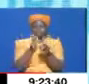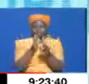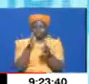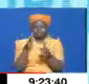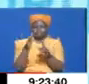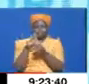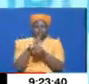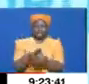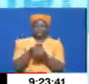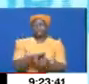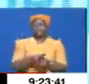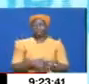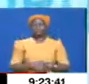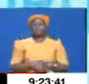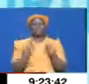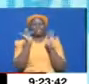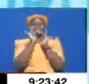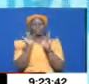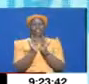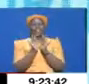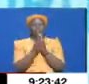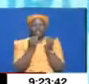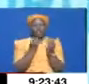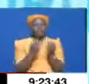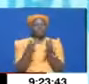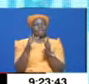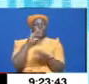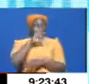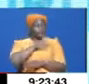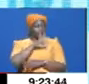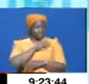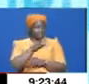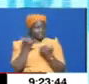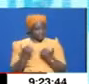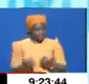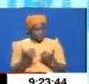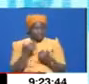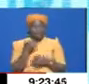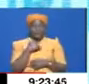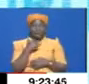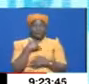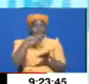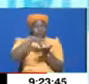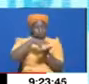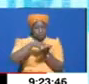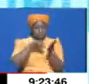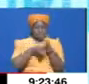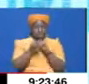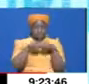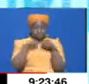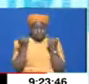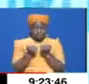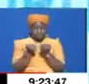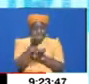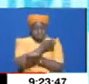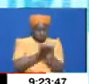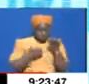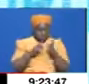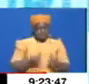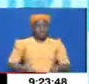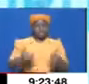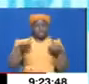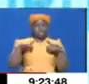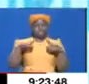many benefits, now occupies a hallowed ground within our social economic life as a